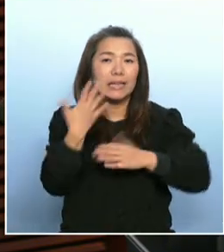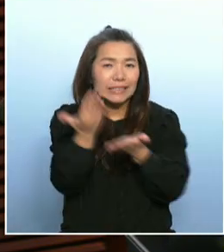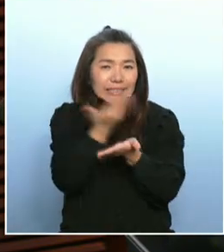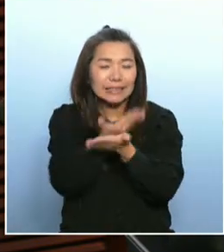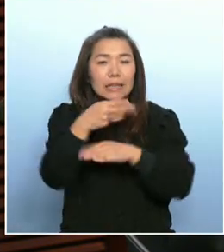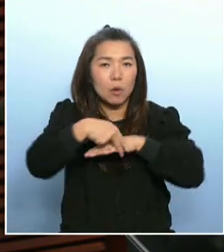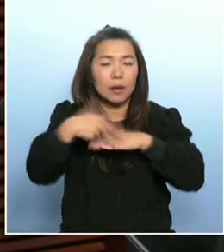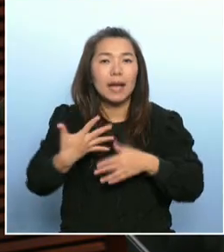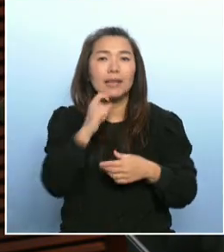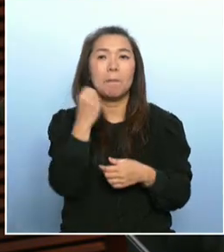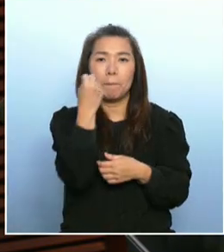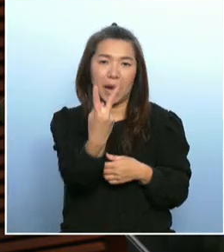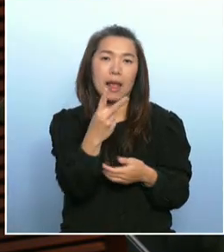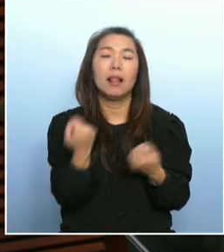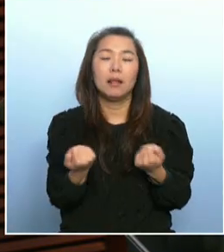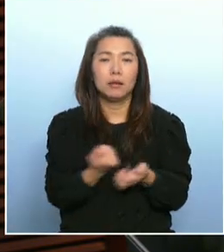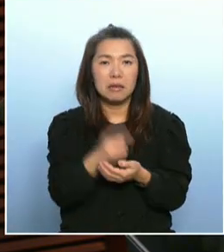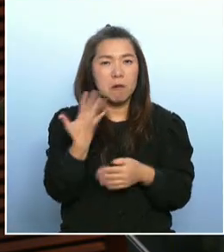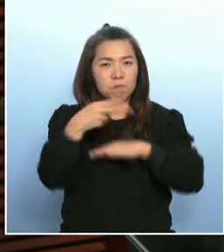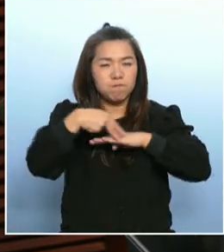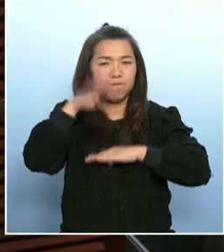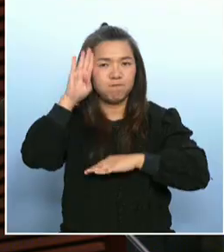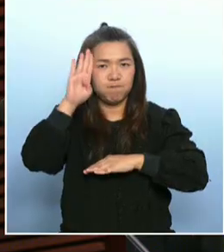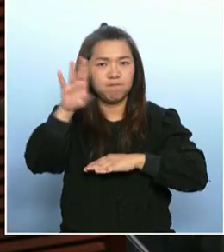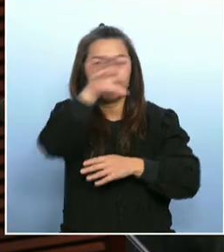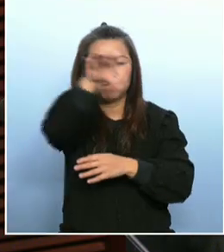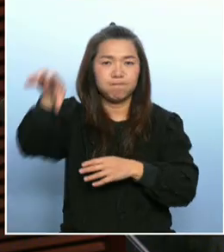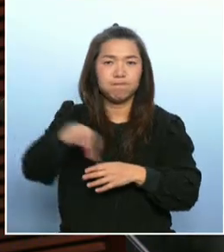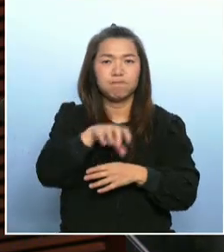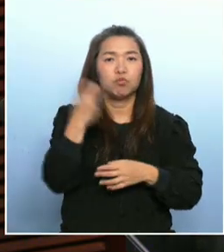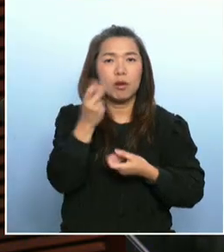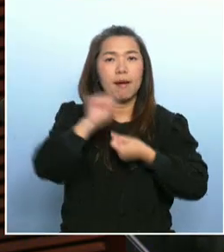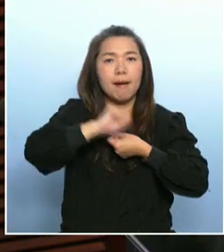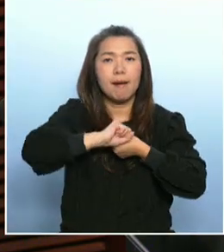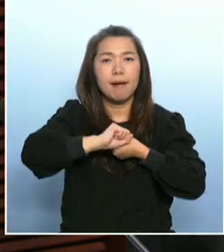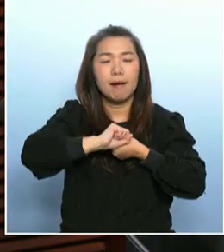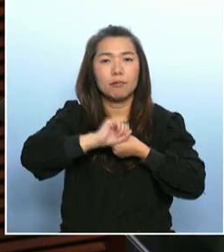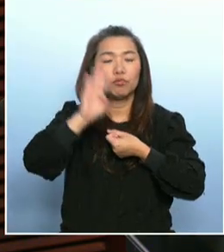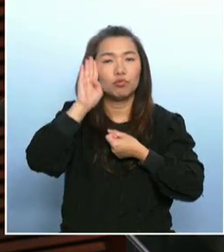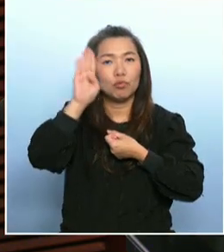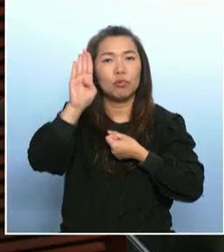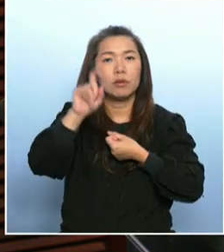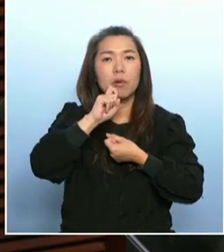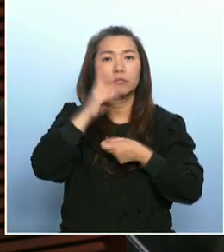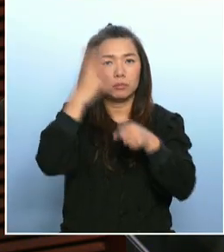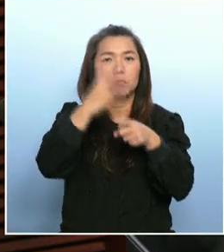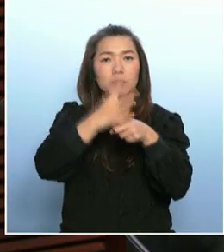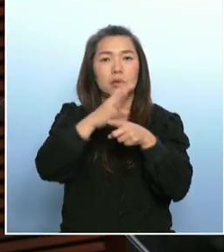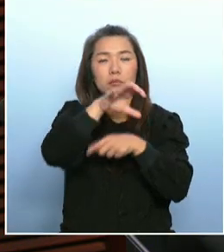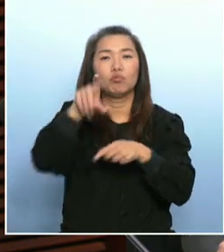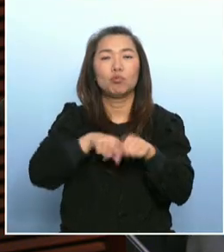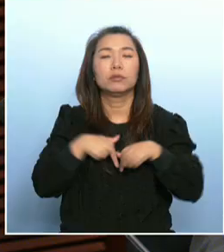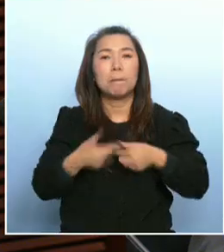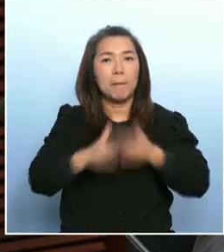Is now provided for under a pilot scheme. There are only 2 of such centers currently, but in the future, we plan